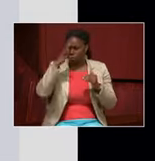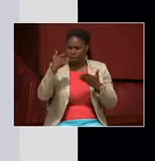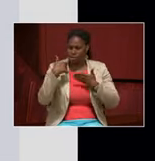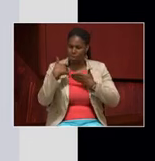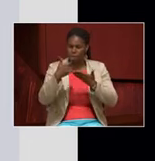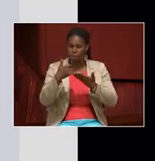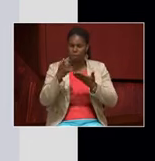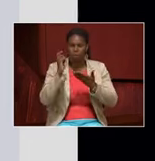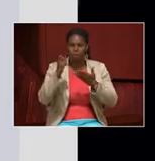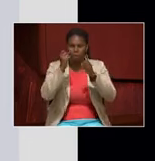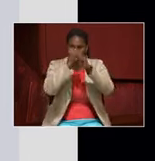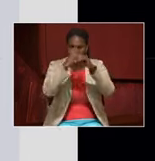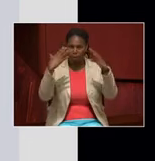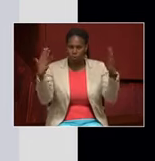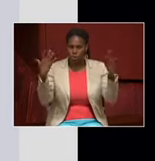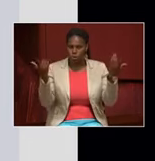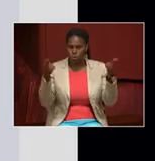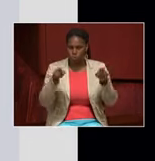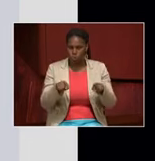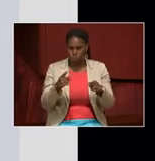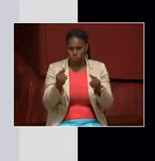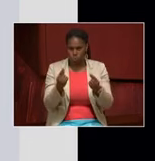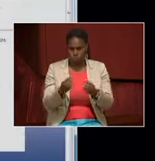better picture of where we're going.